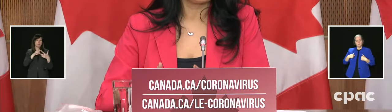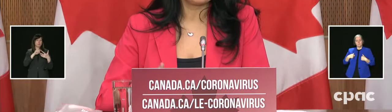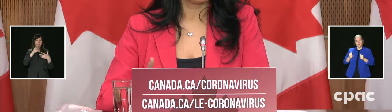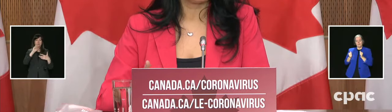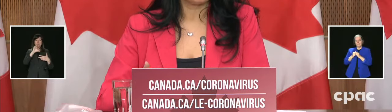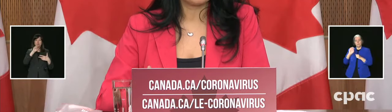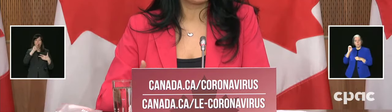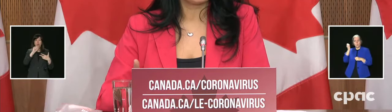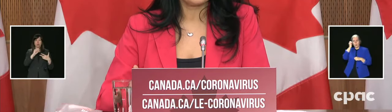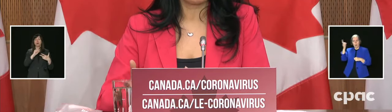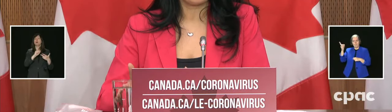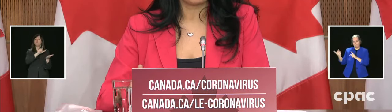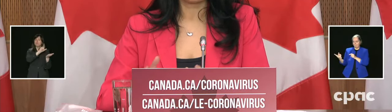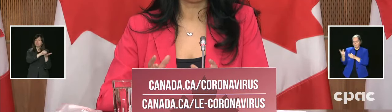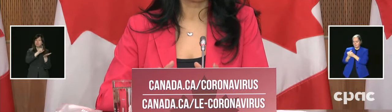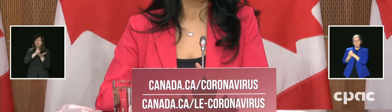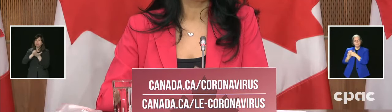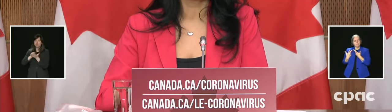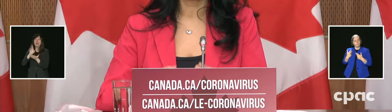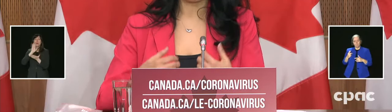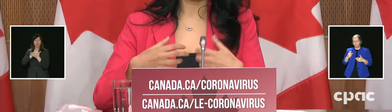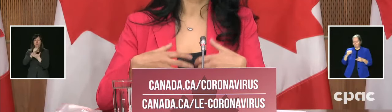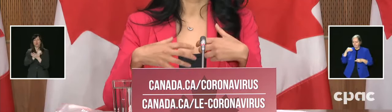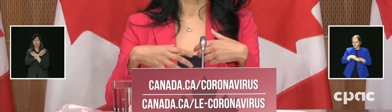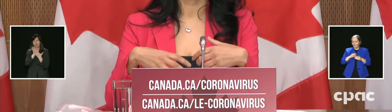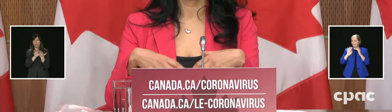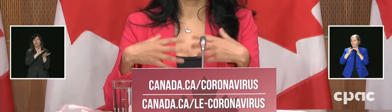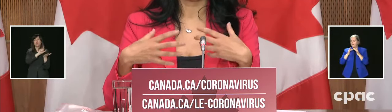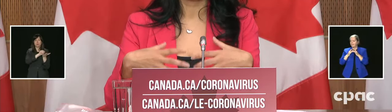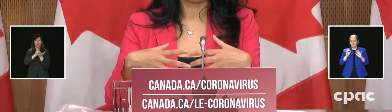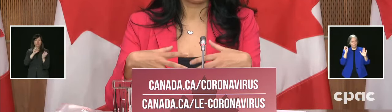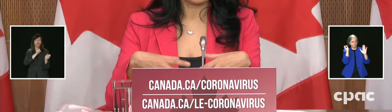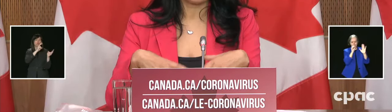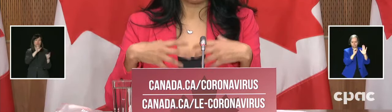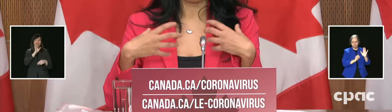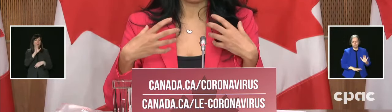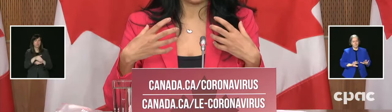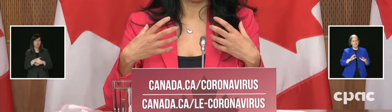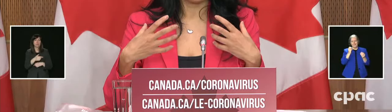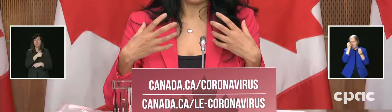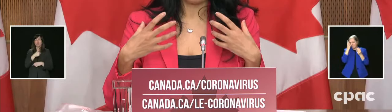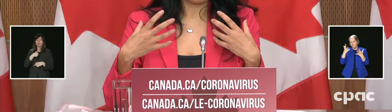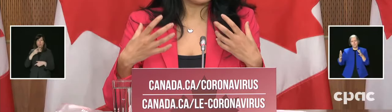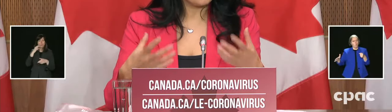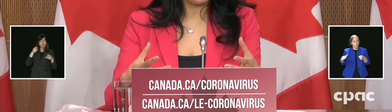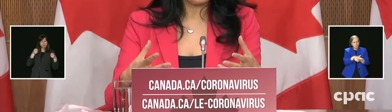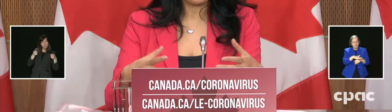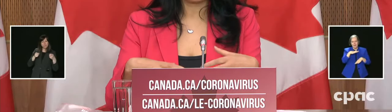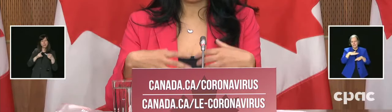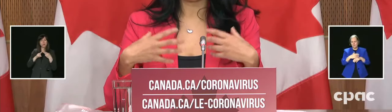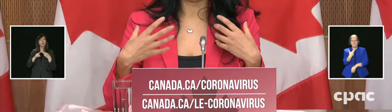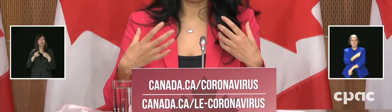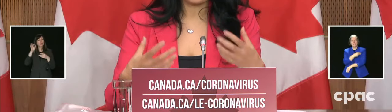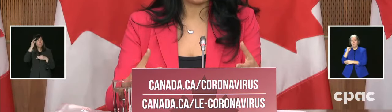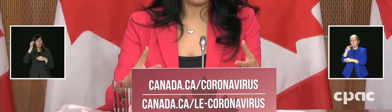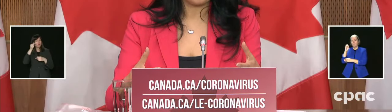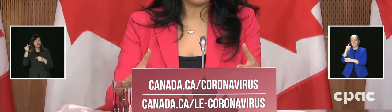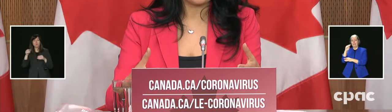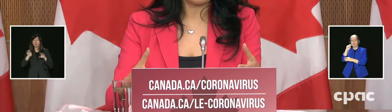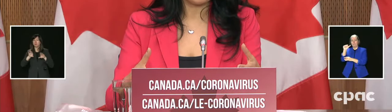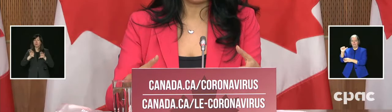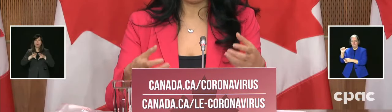be proceeding to publish the data for others. So one is just, as the regulator and as the federal government, being really open and transparent and put